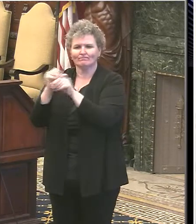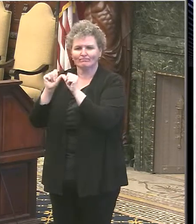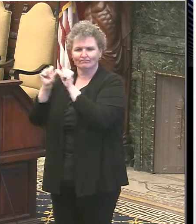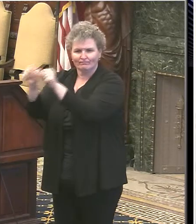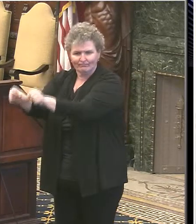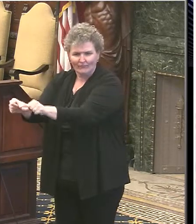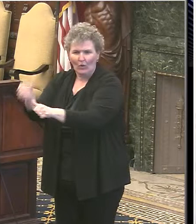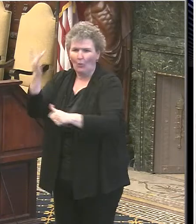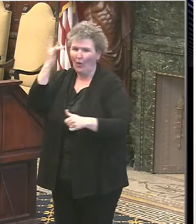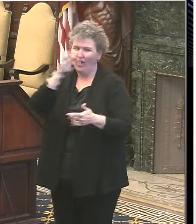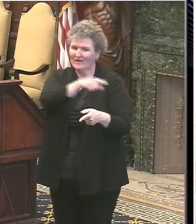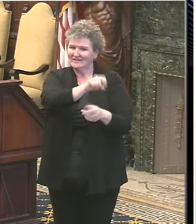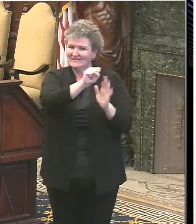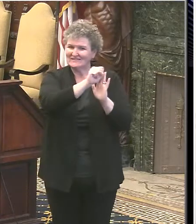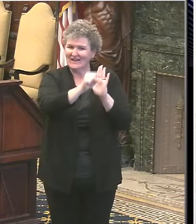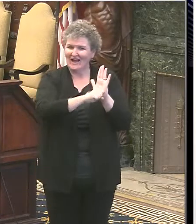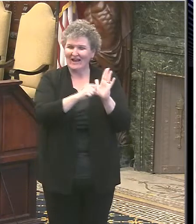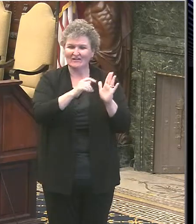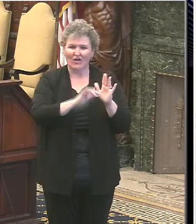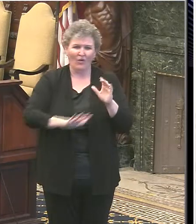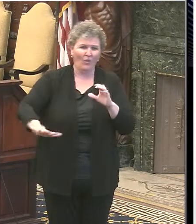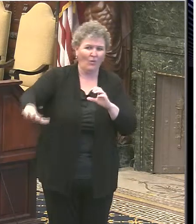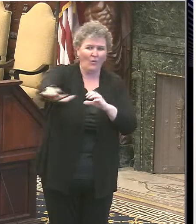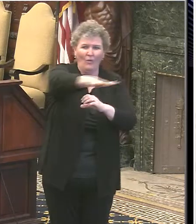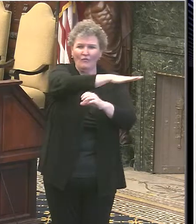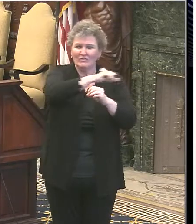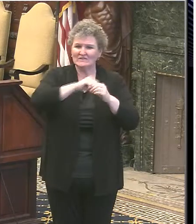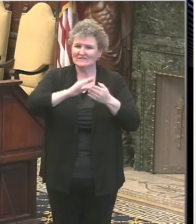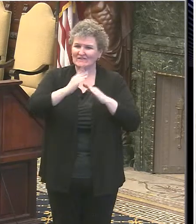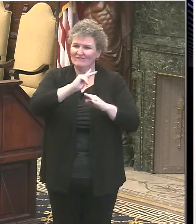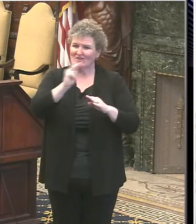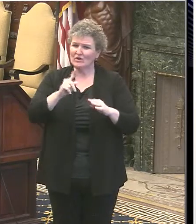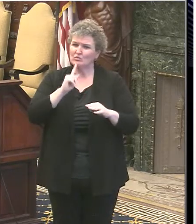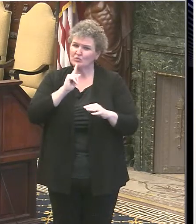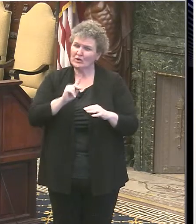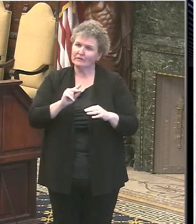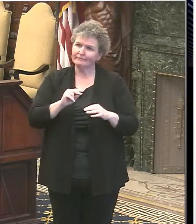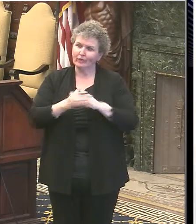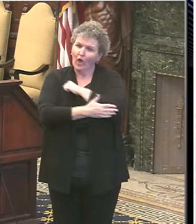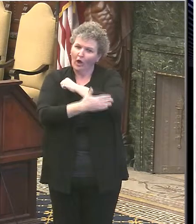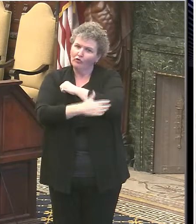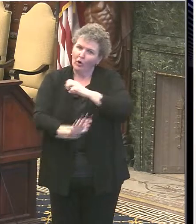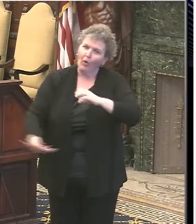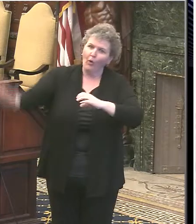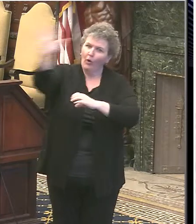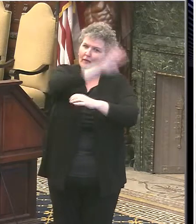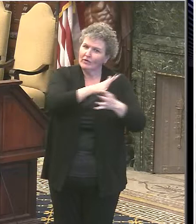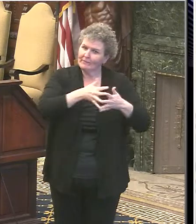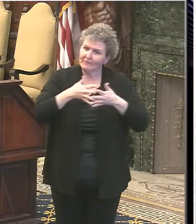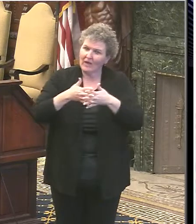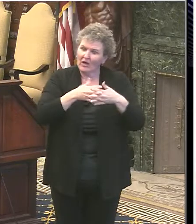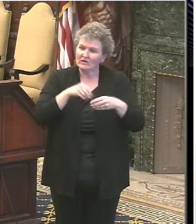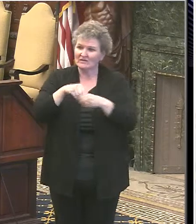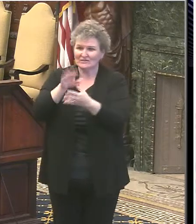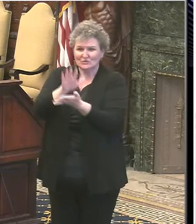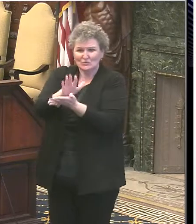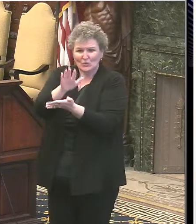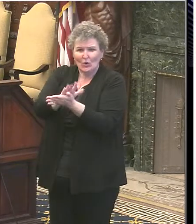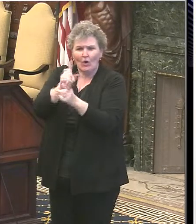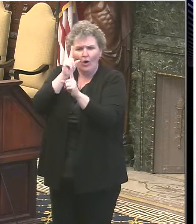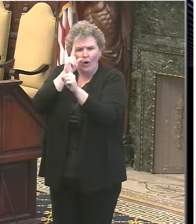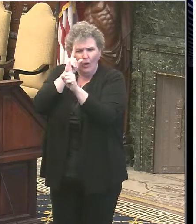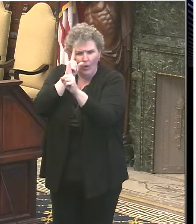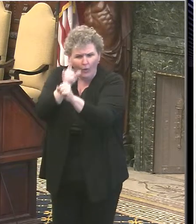the Commonwealth and across the country. In order to get to a point where we can begin to consider having students and staff return